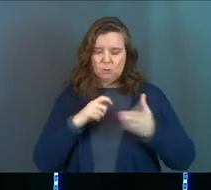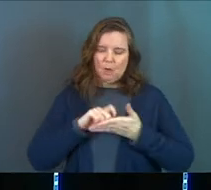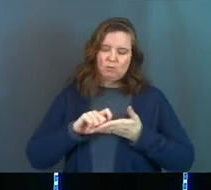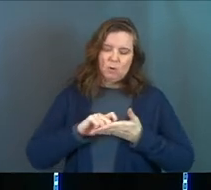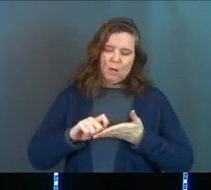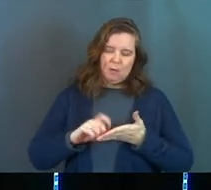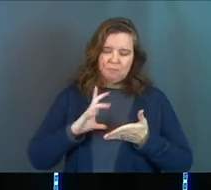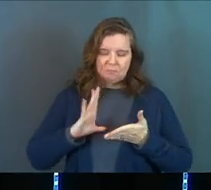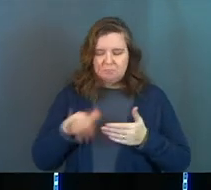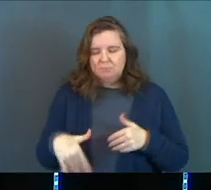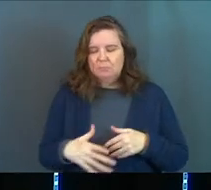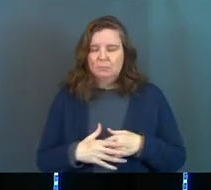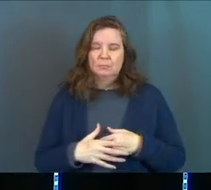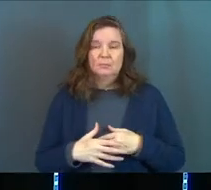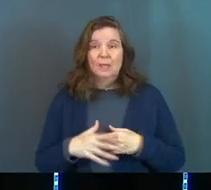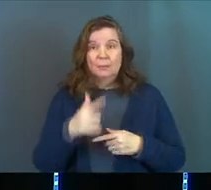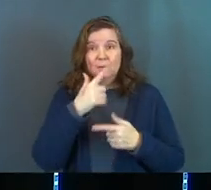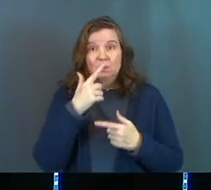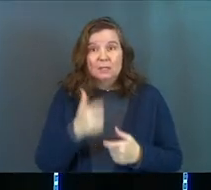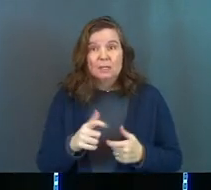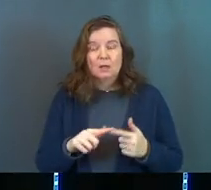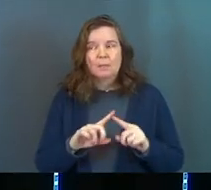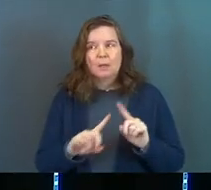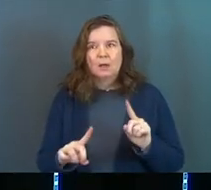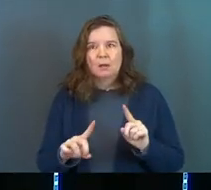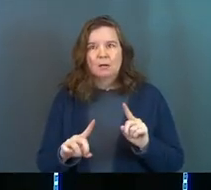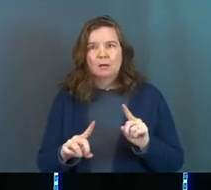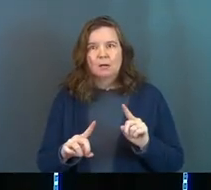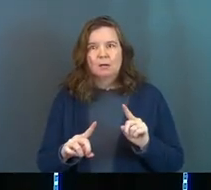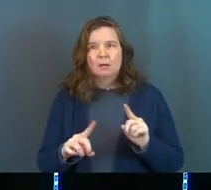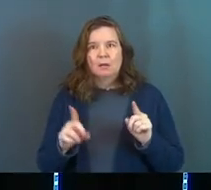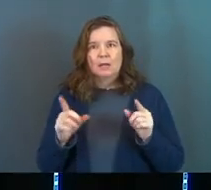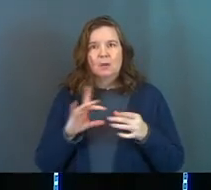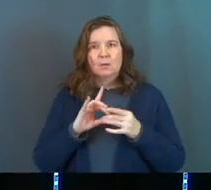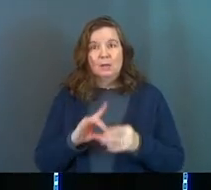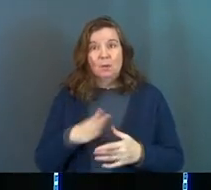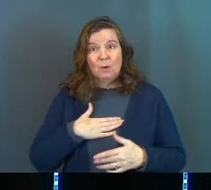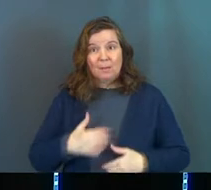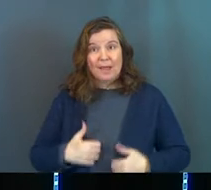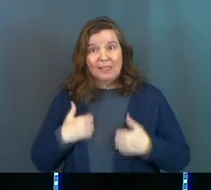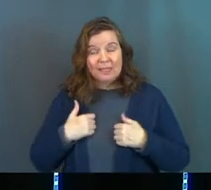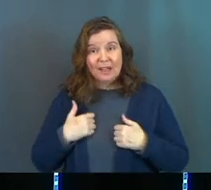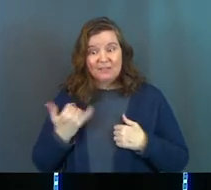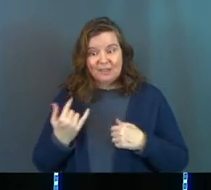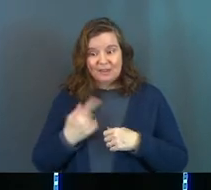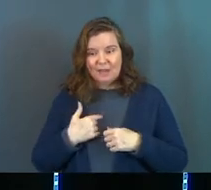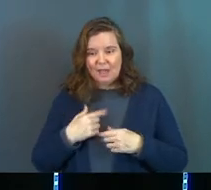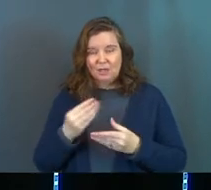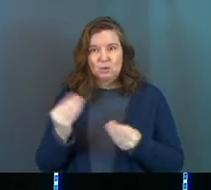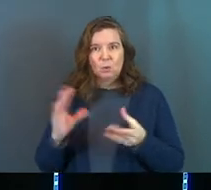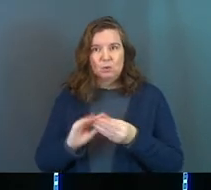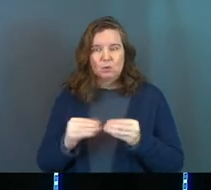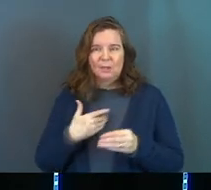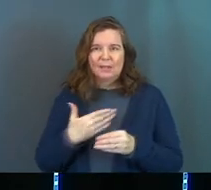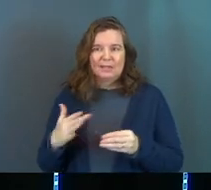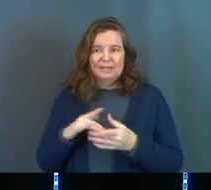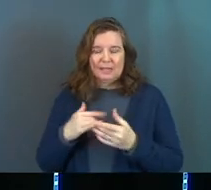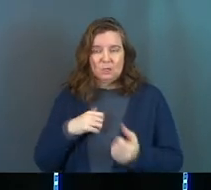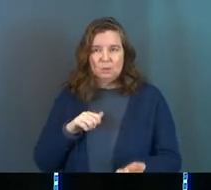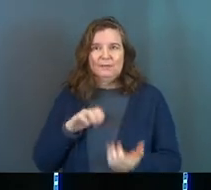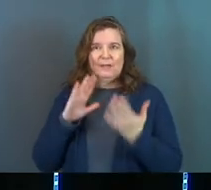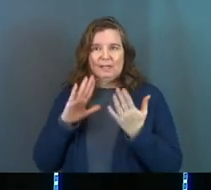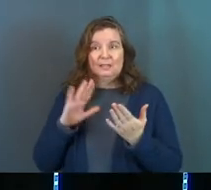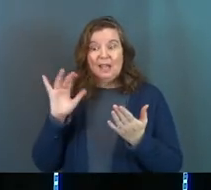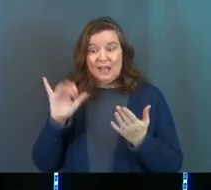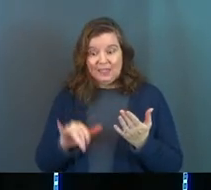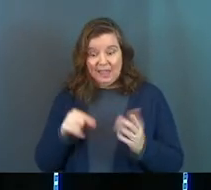I wrote it down. And not only was it interesting to me, but it had to do with my life. And he kind of told us the story, and there was a thing that he was